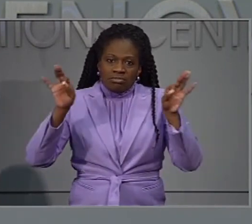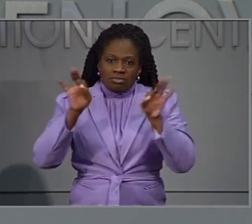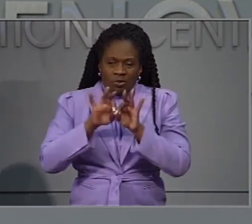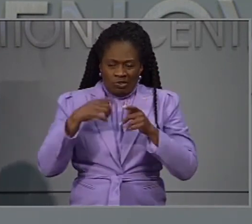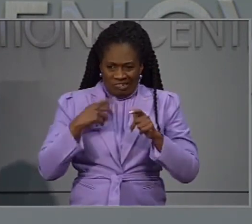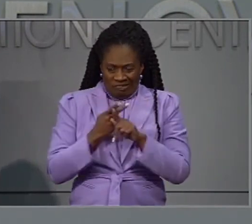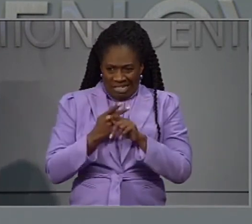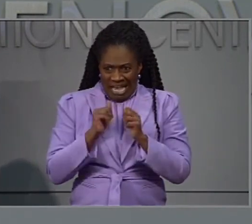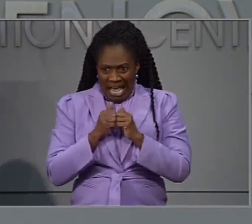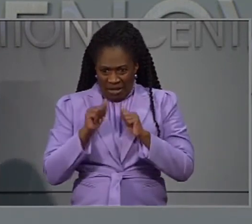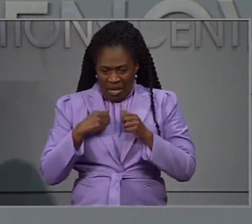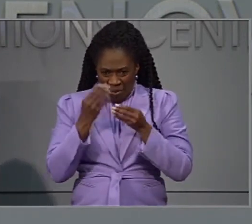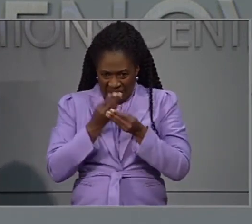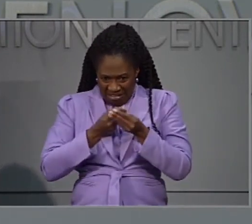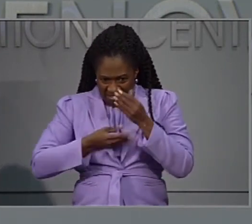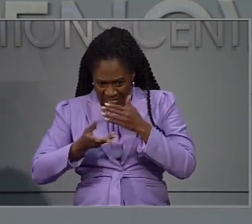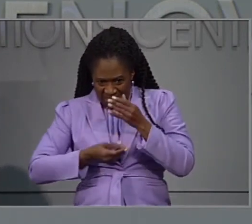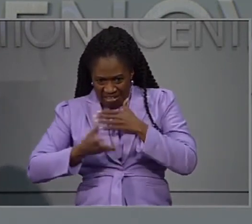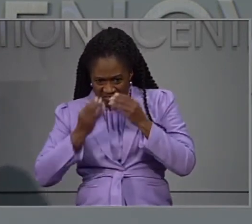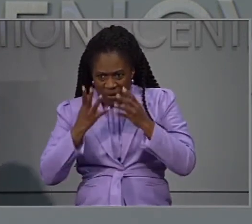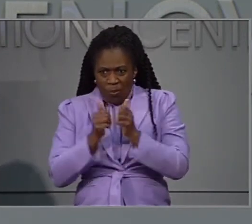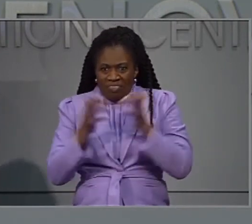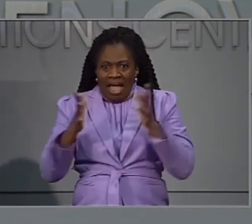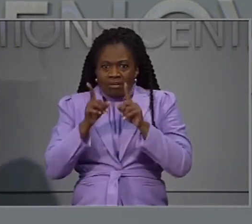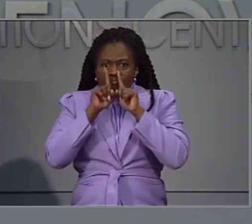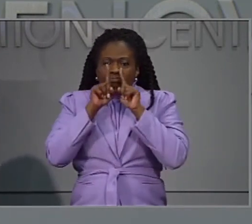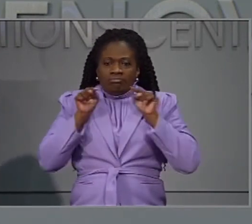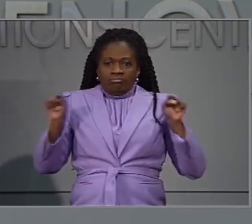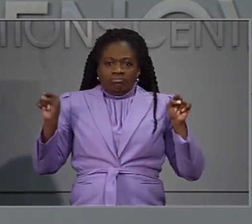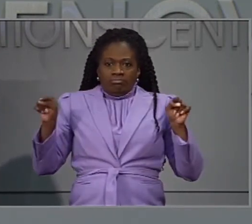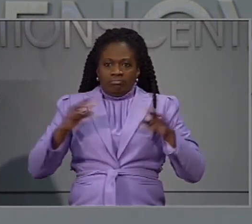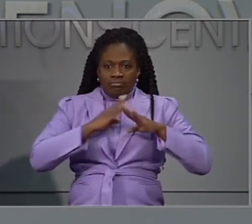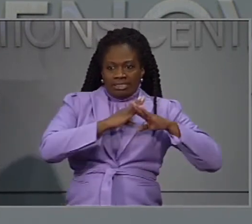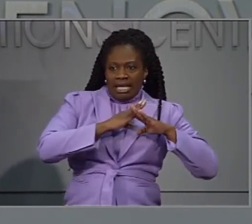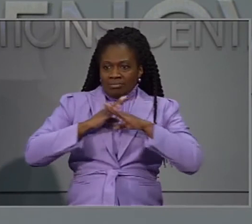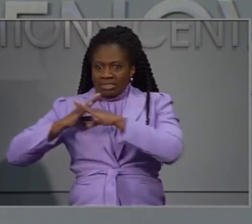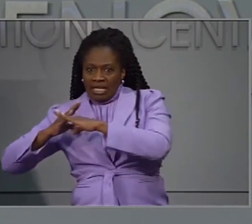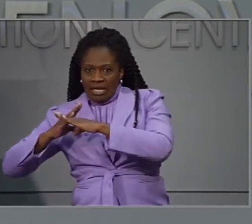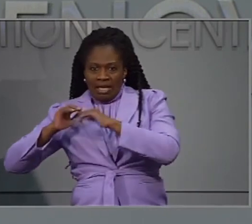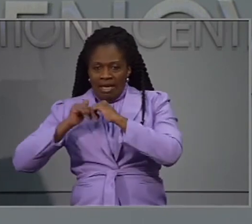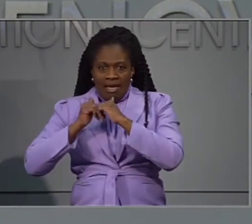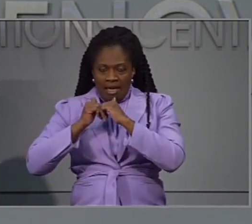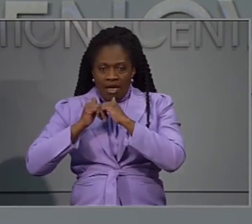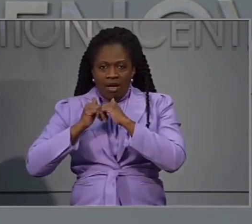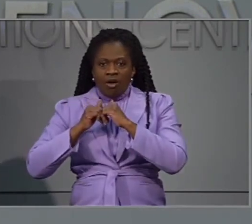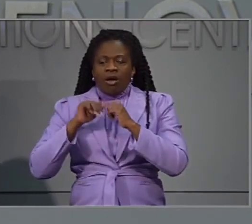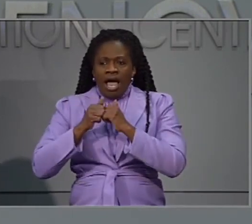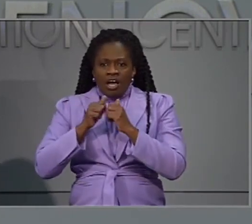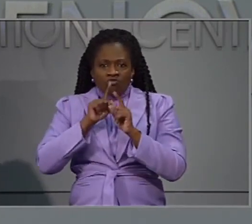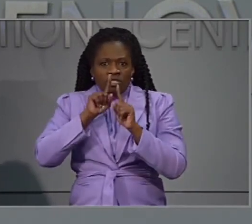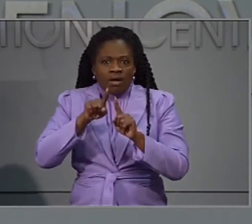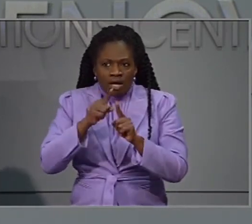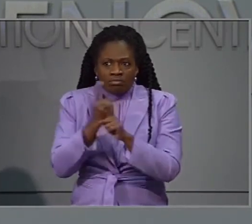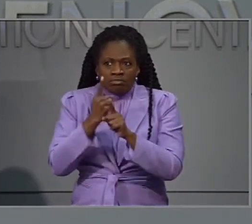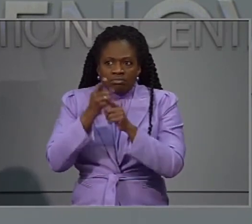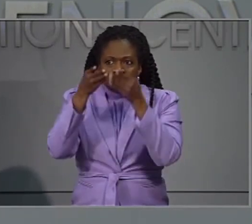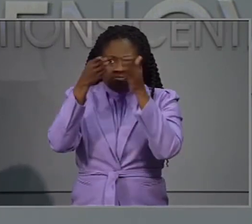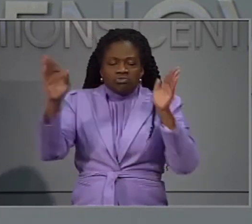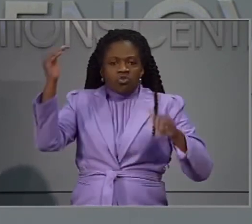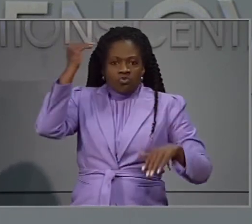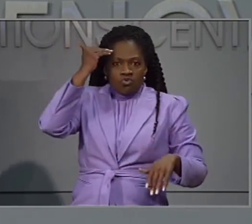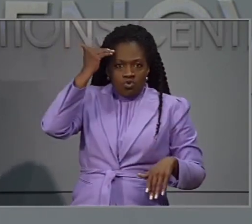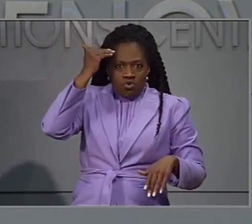right balance to be able to share the information that we need to protect public health, to be able to respond, as well